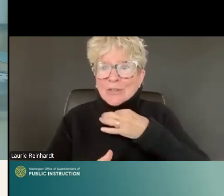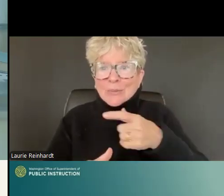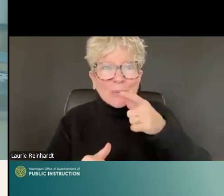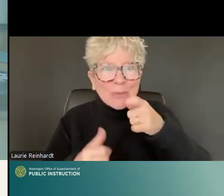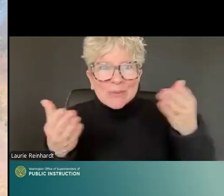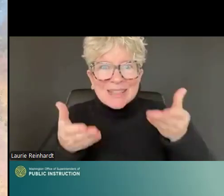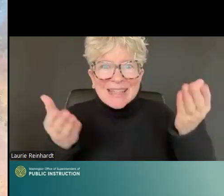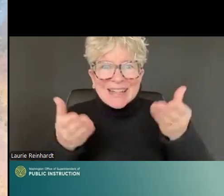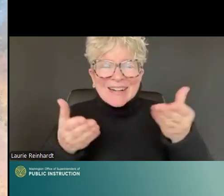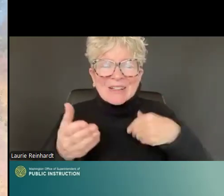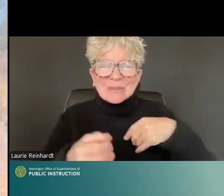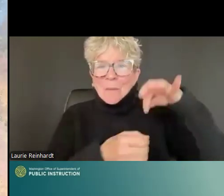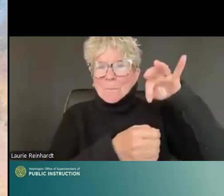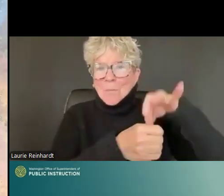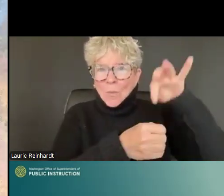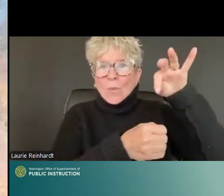today